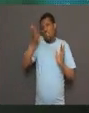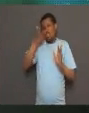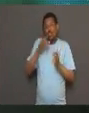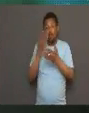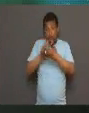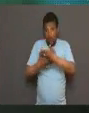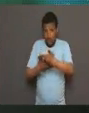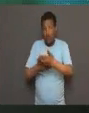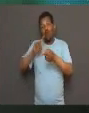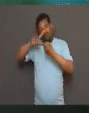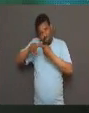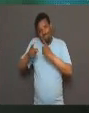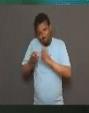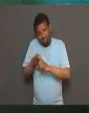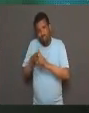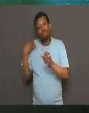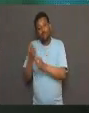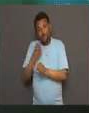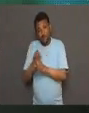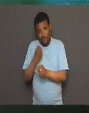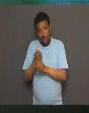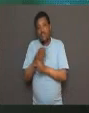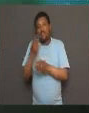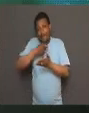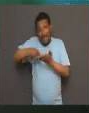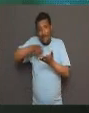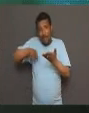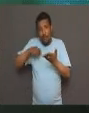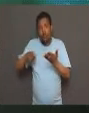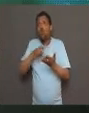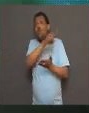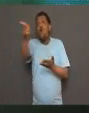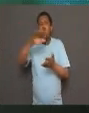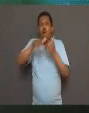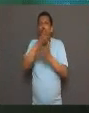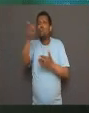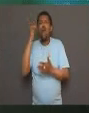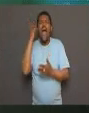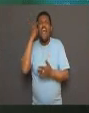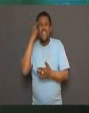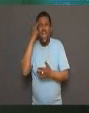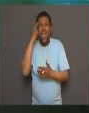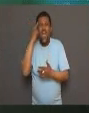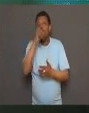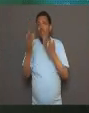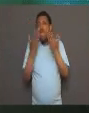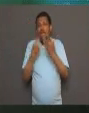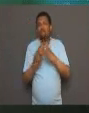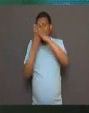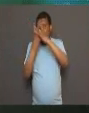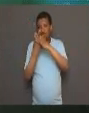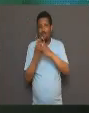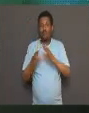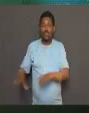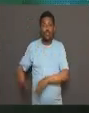Please work with your partners and write down all of your ideas. You may begin,